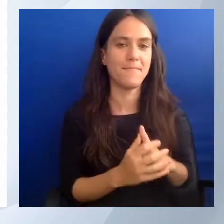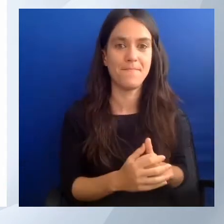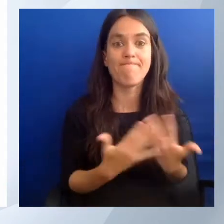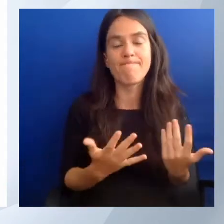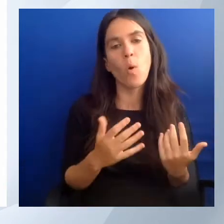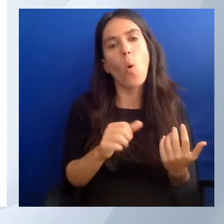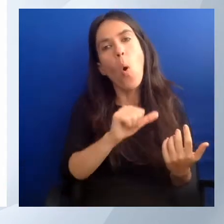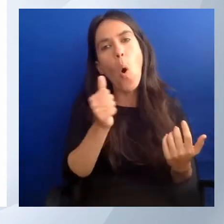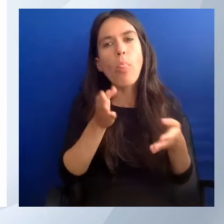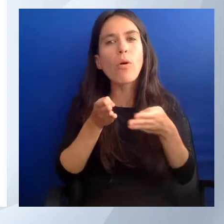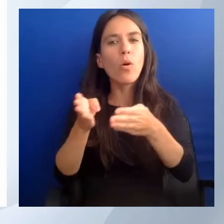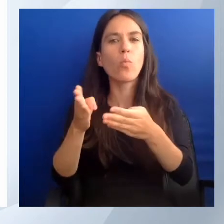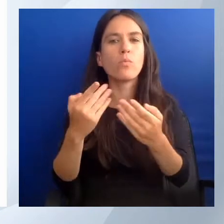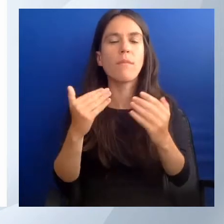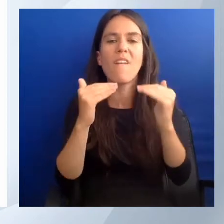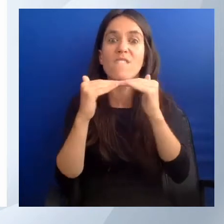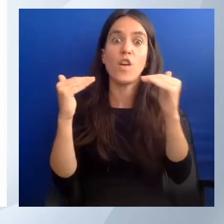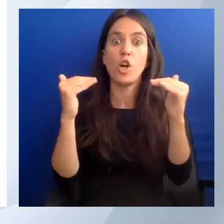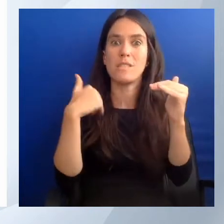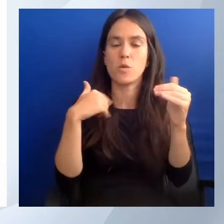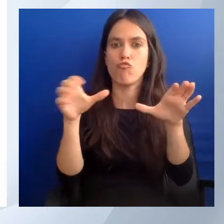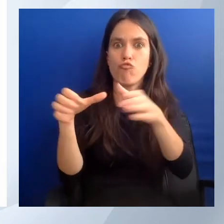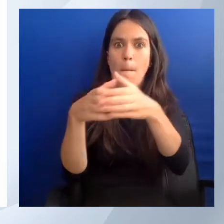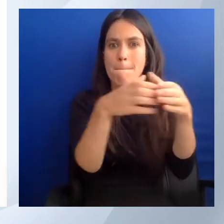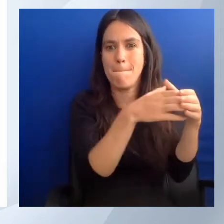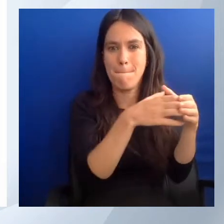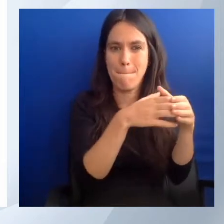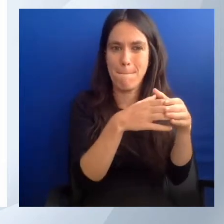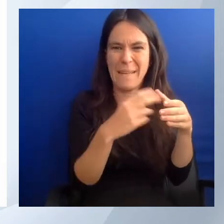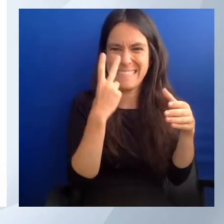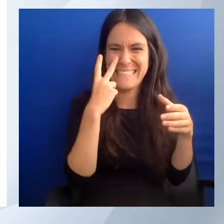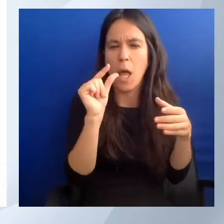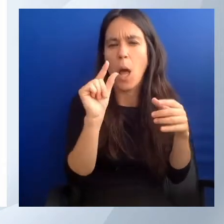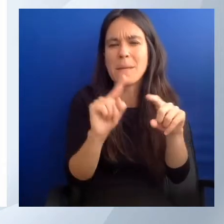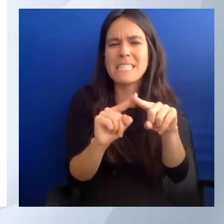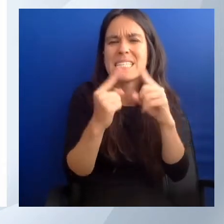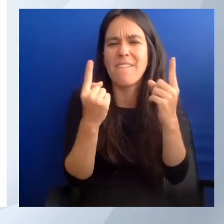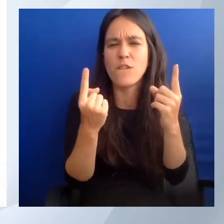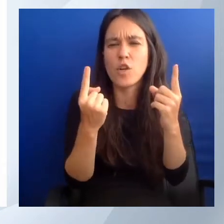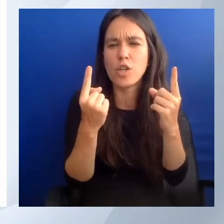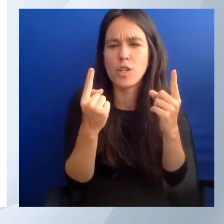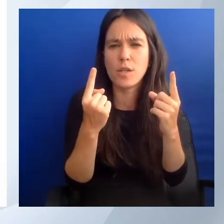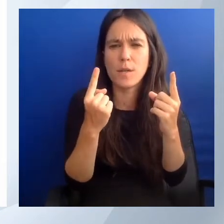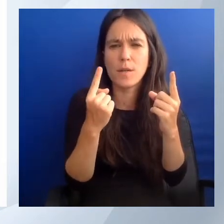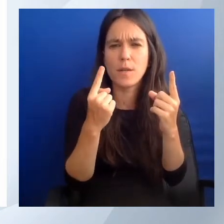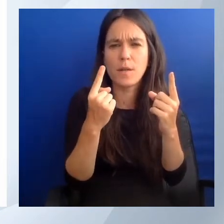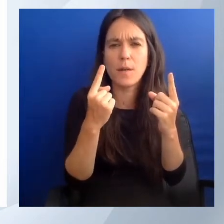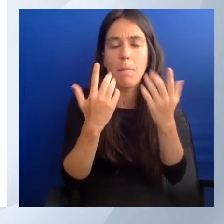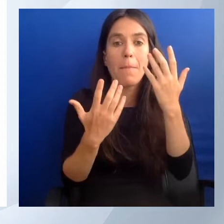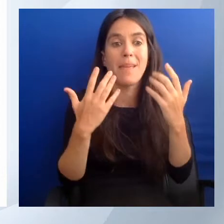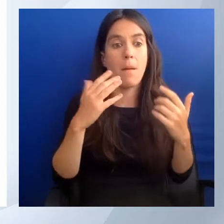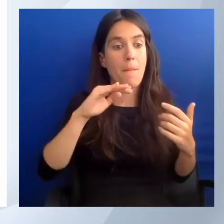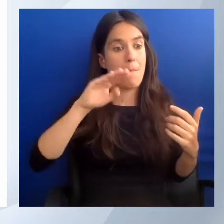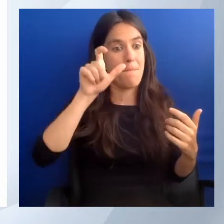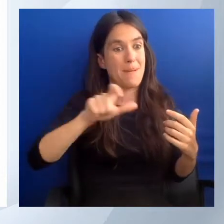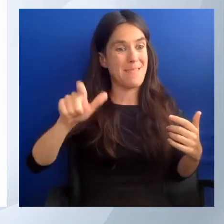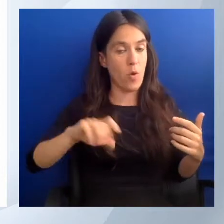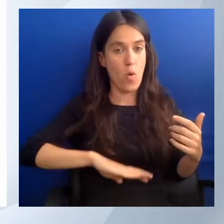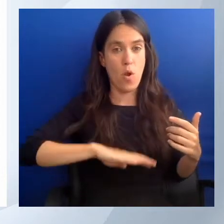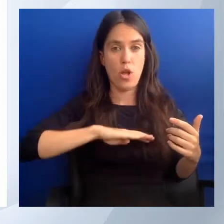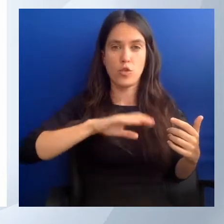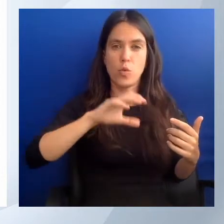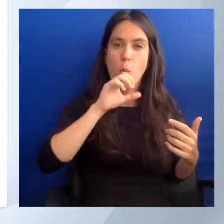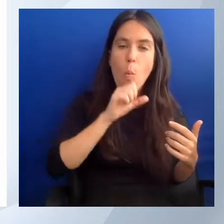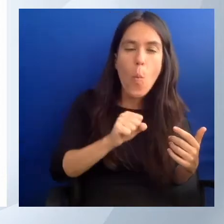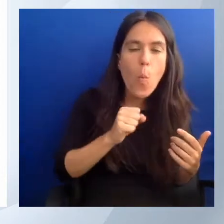this is slightly different in the sense that you could have people of older age and people of younger age, and they could be